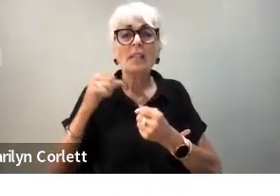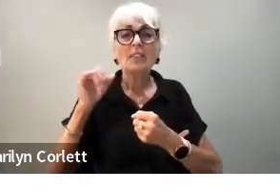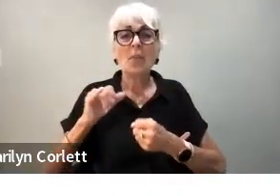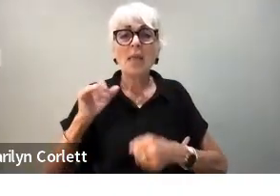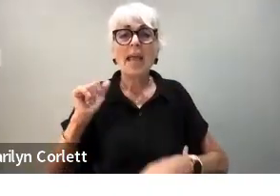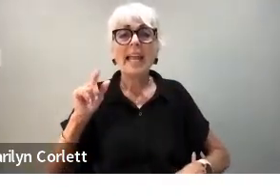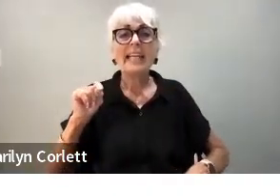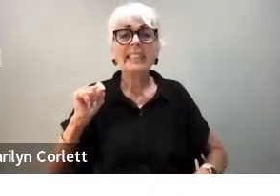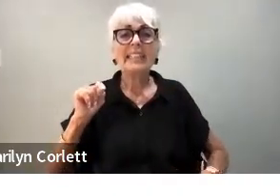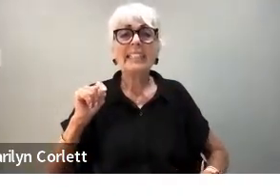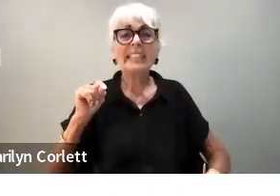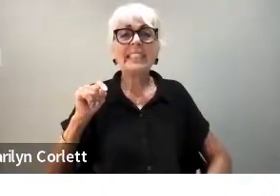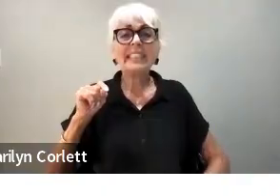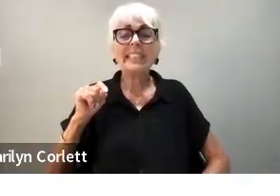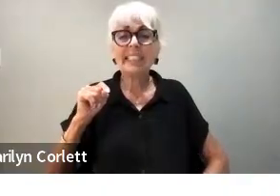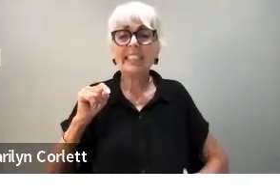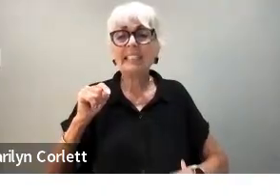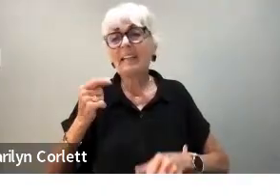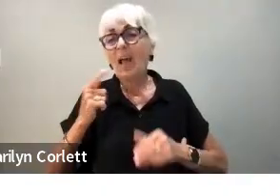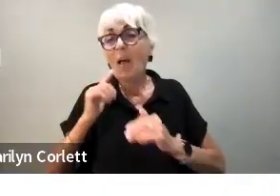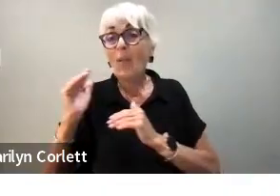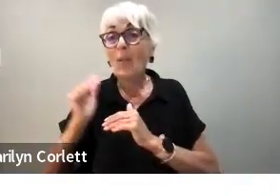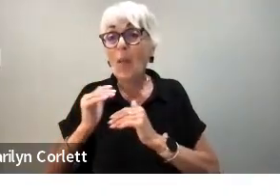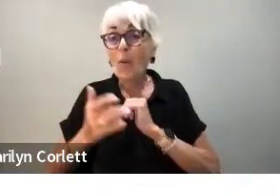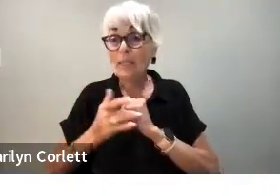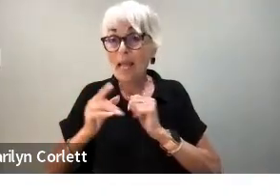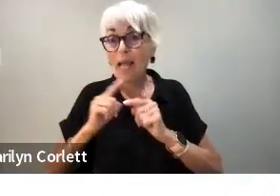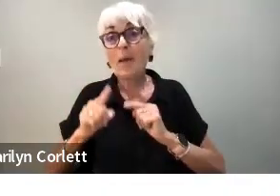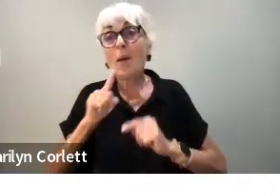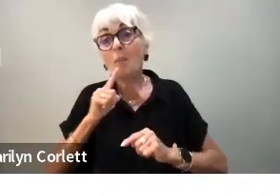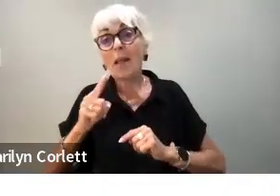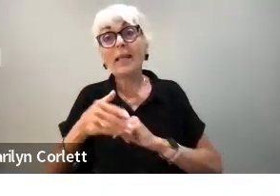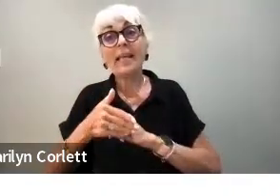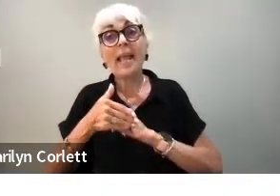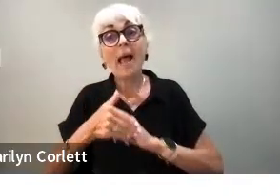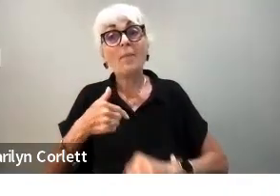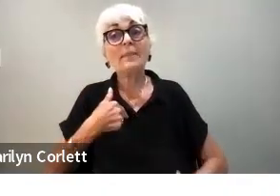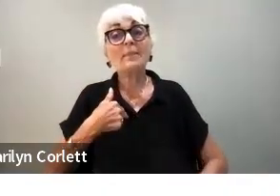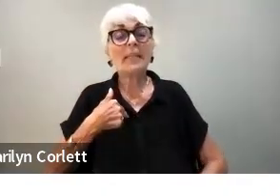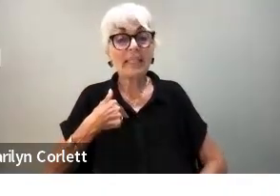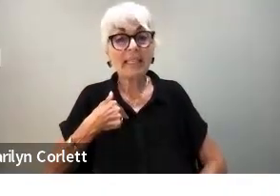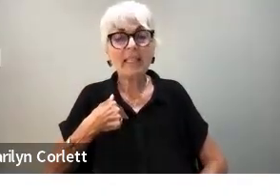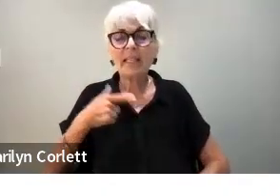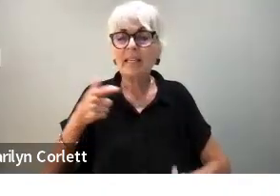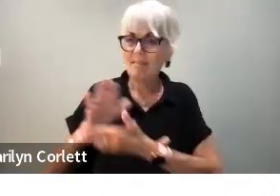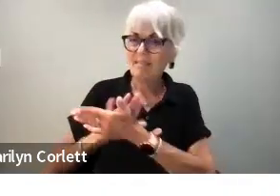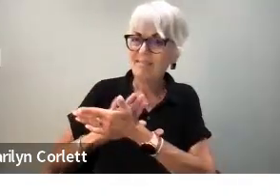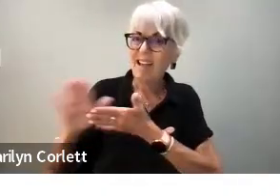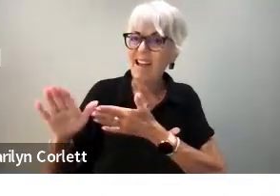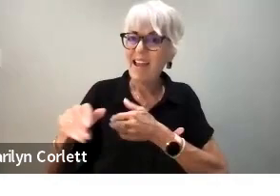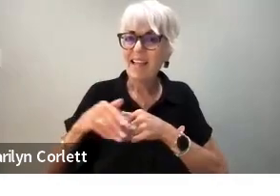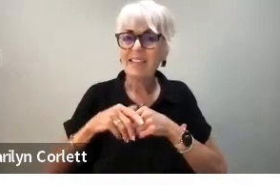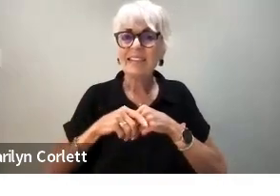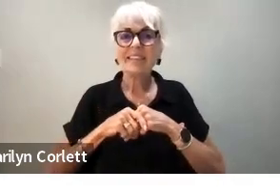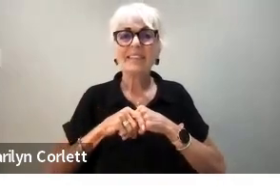little bit less, a little low tech, but really helping me out. nice.